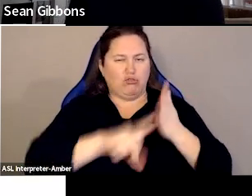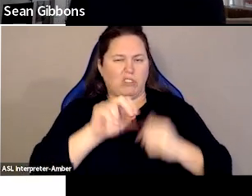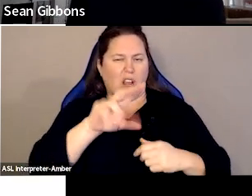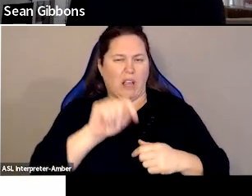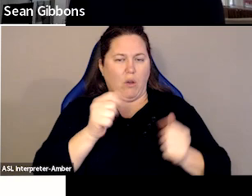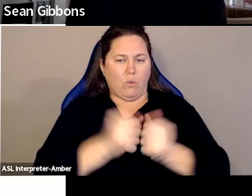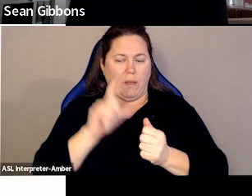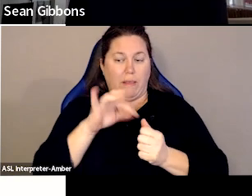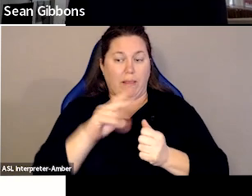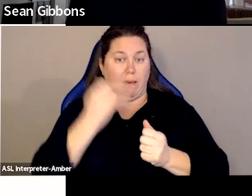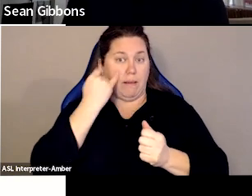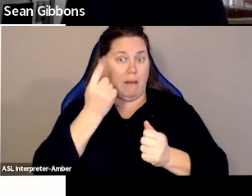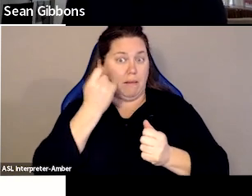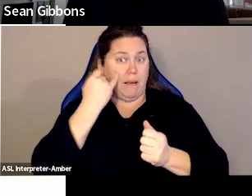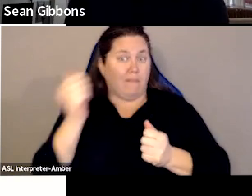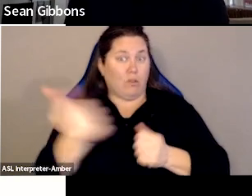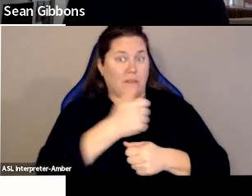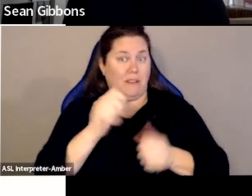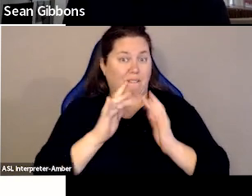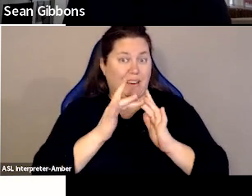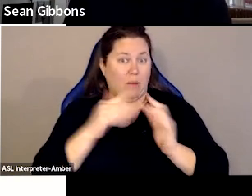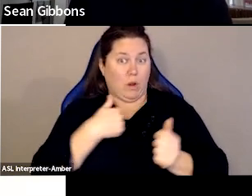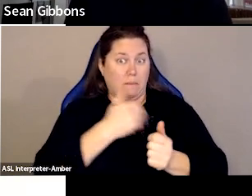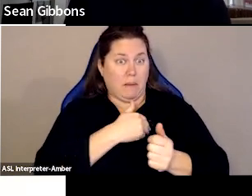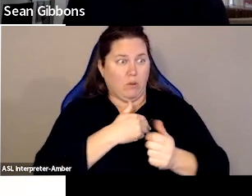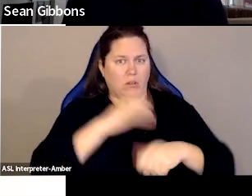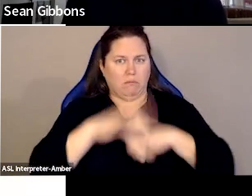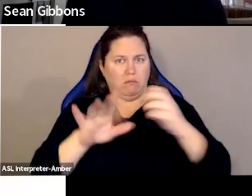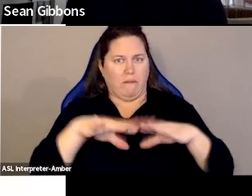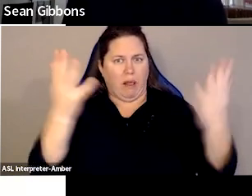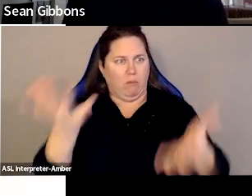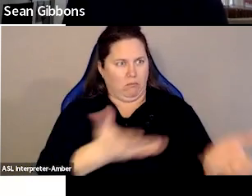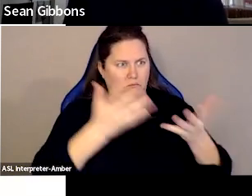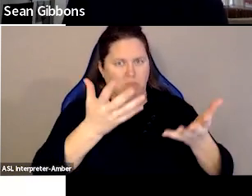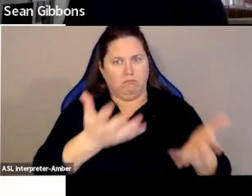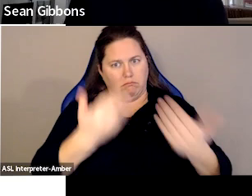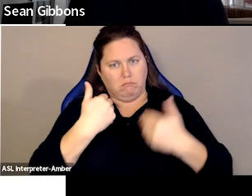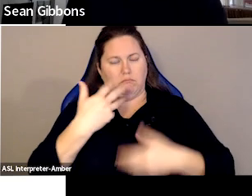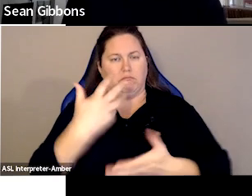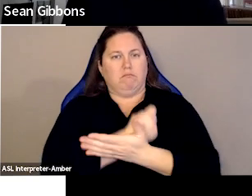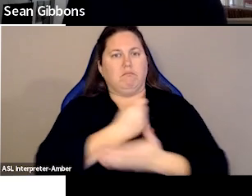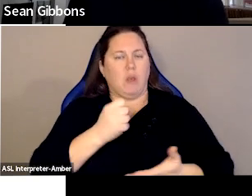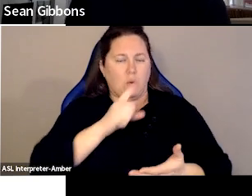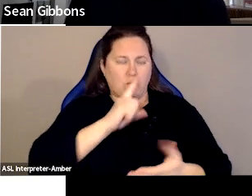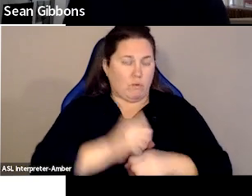Again, if you're a network member, this is something that's available to you. So welcome you to check it out. We've been very thrilled with the hundreds